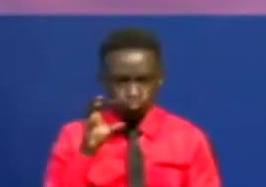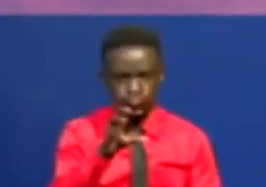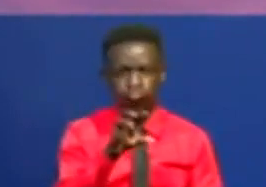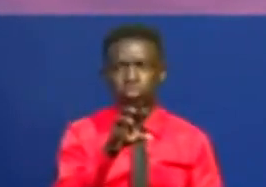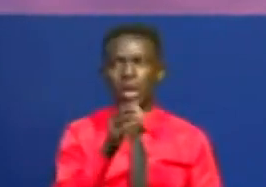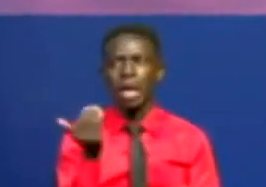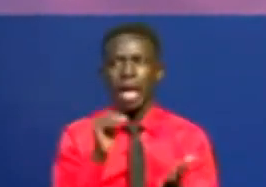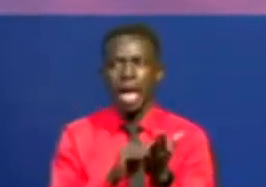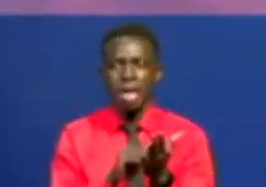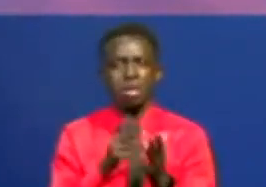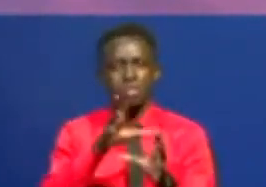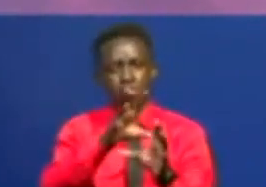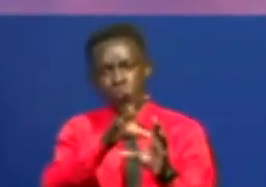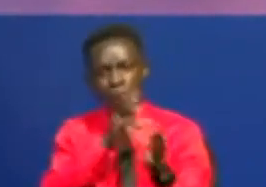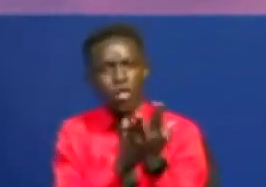air pressure.